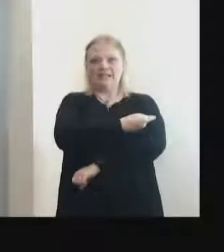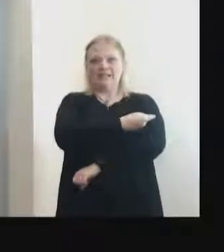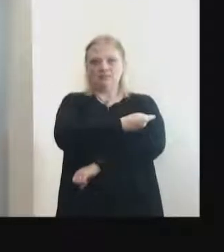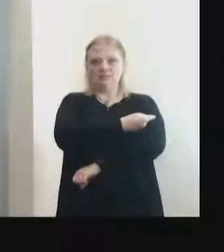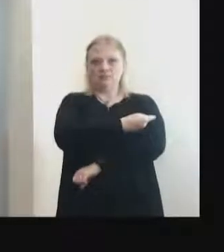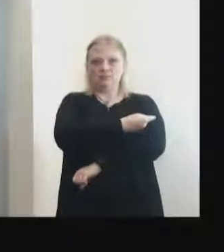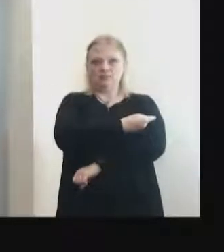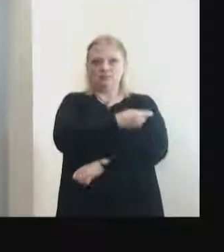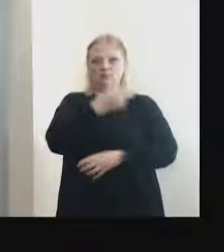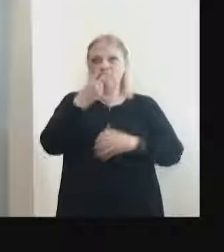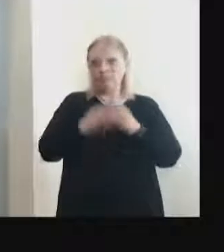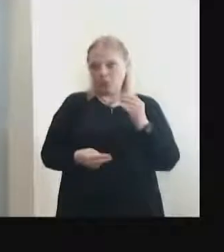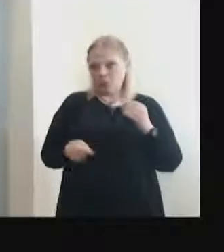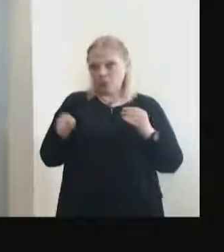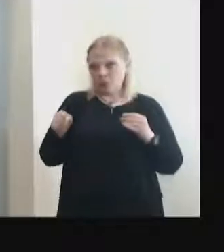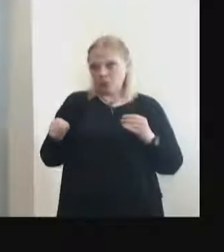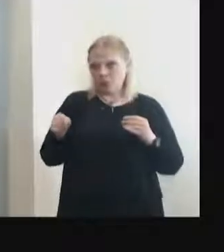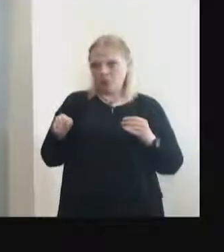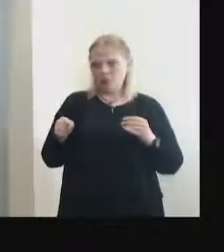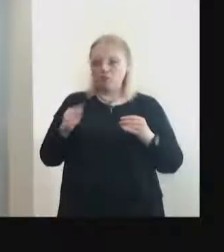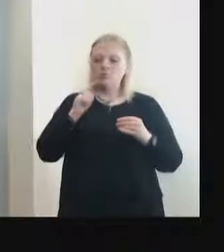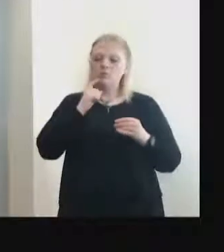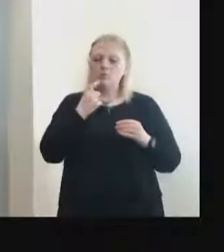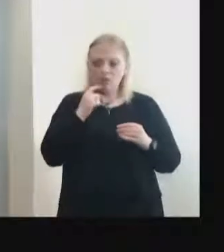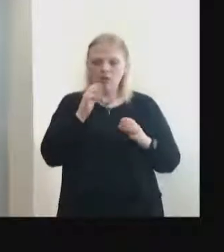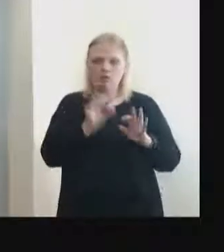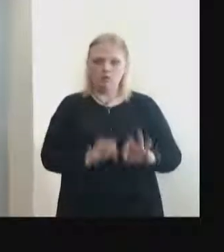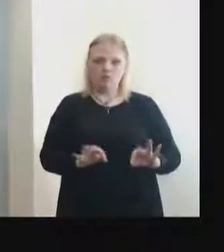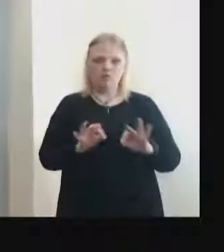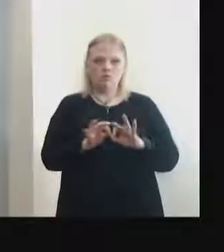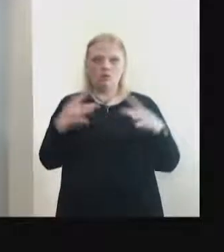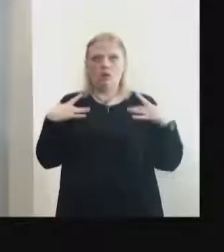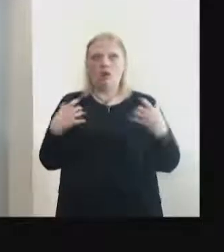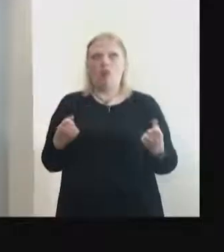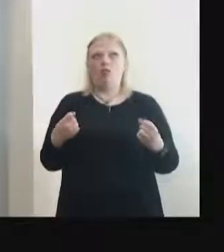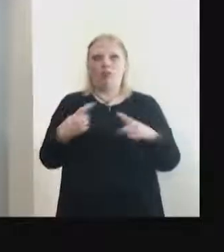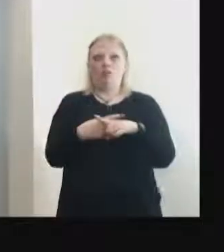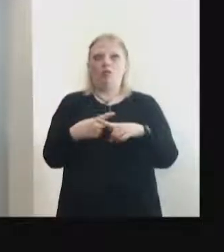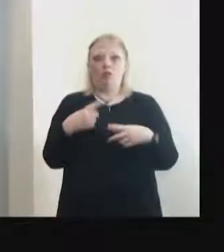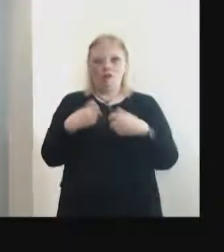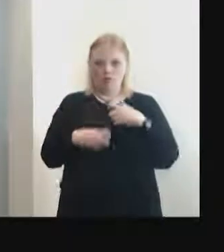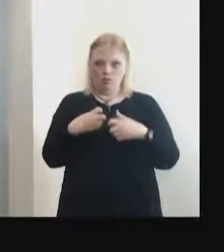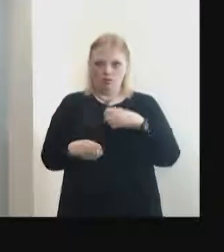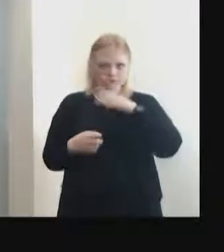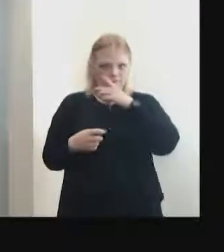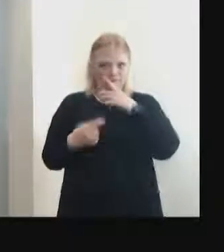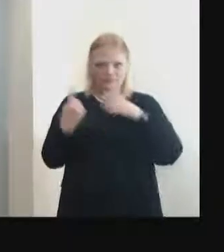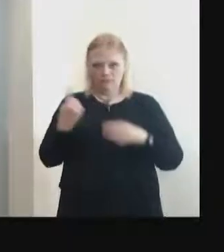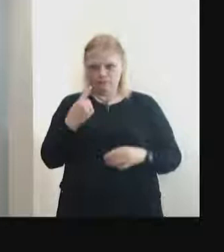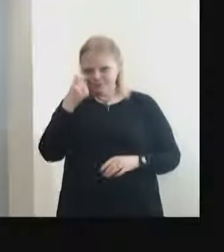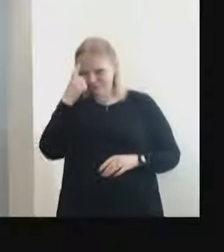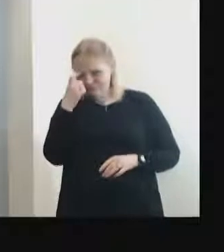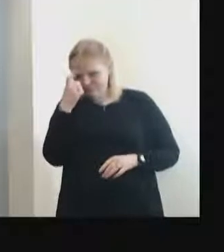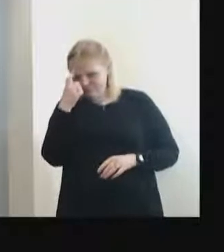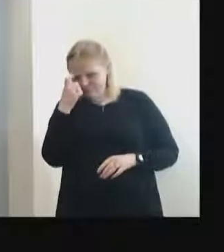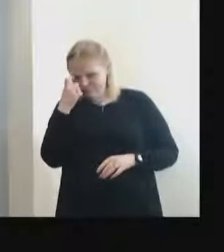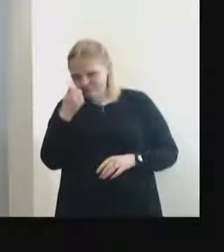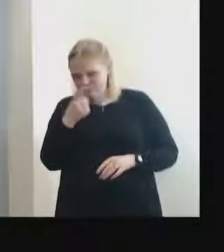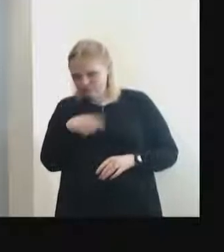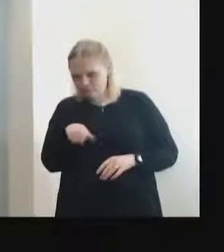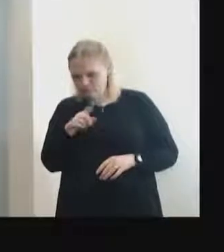both cases, these individuals had significant immunocompromised issues. So there was always going to be a question as to whether or not